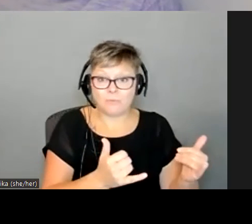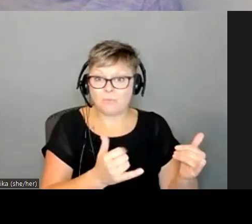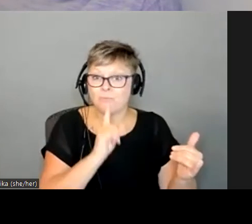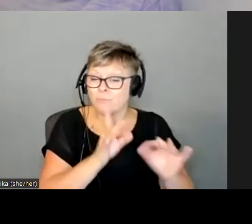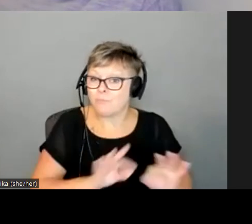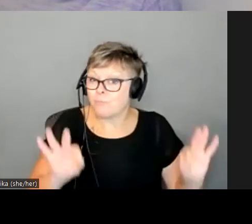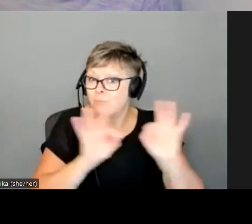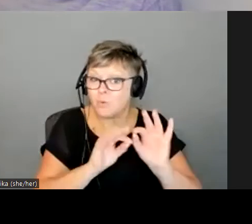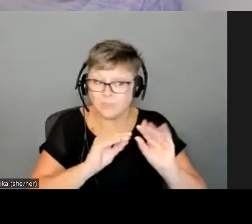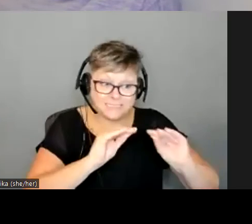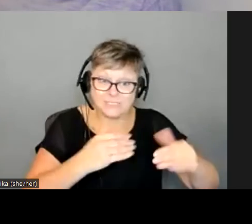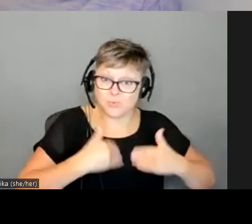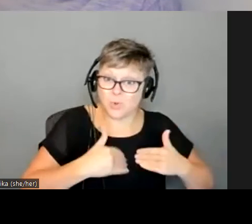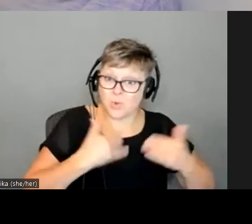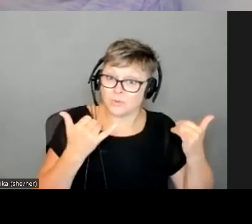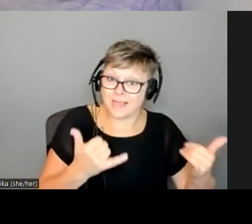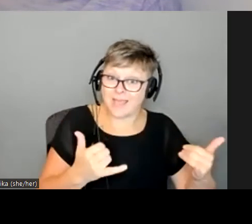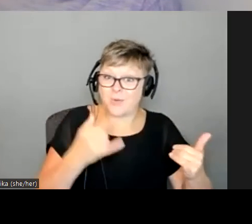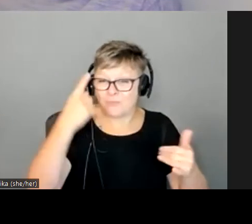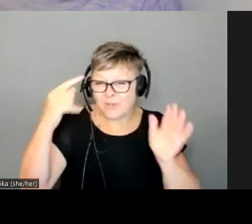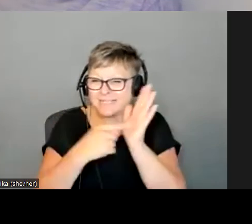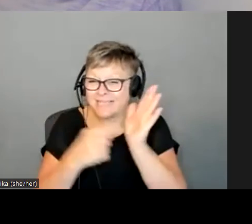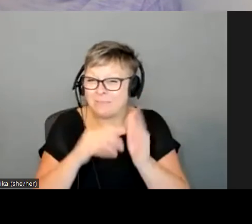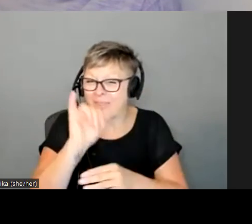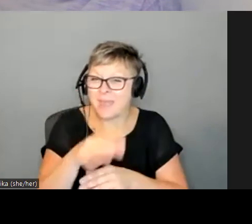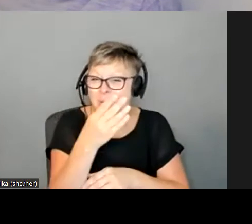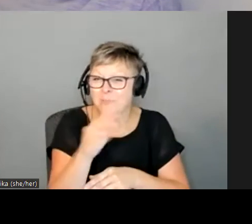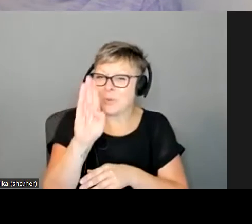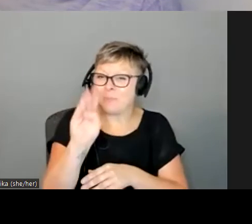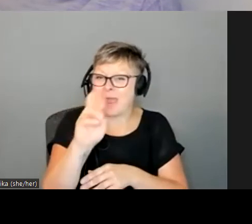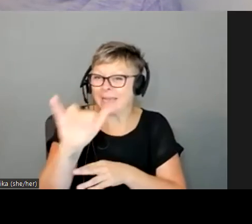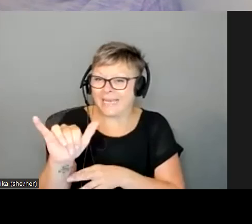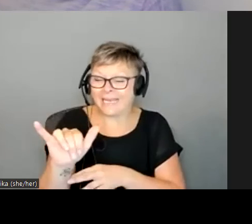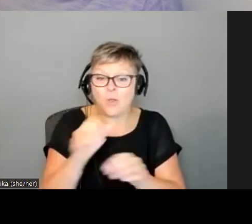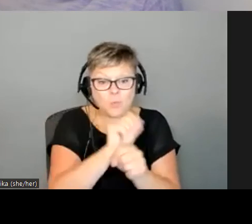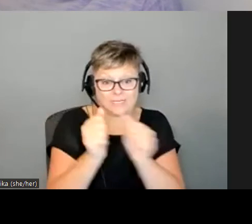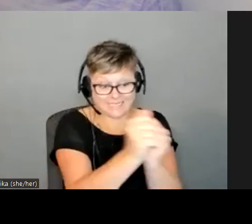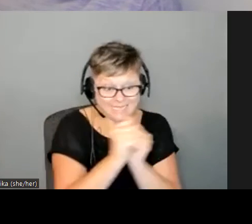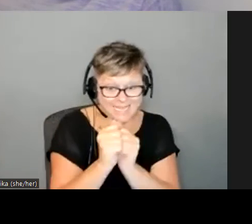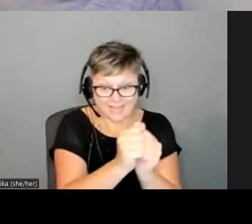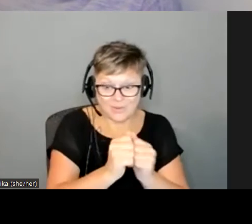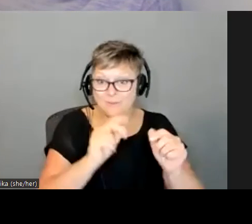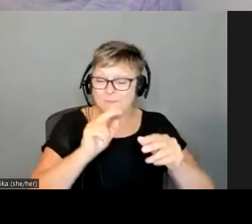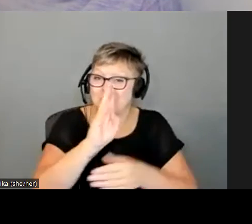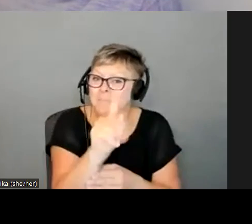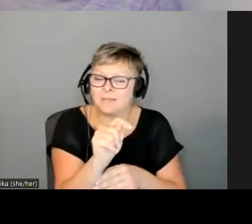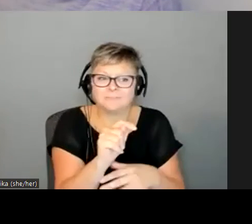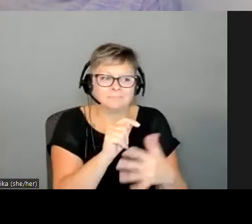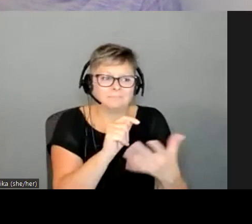even doing, the blueberry kind of thing of working together, but building that wellness that we were just talking about.